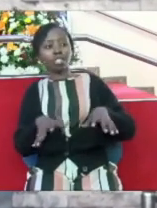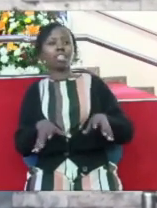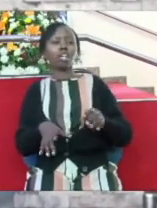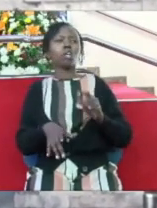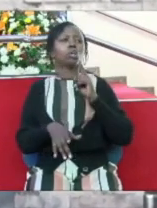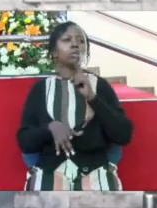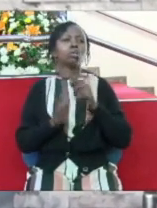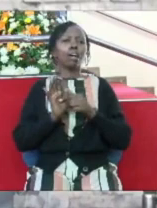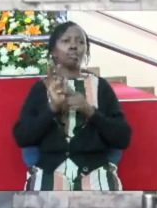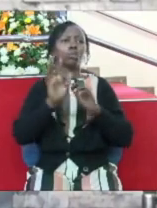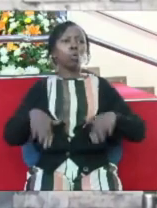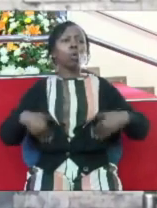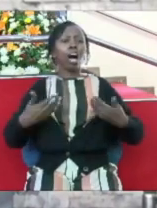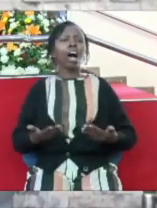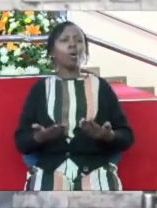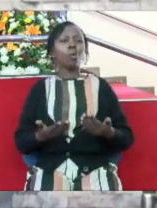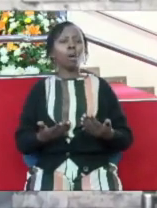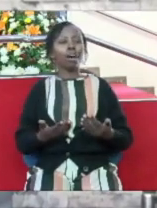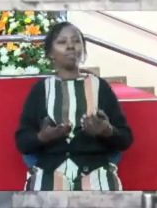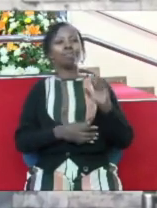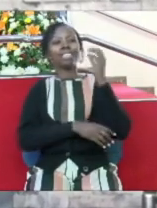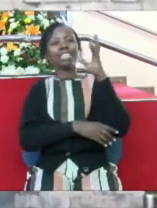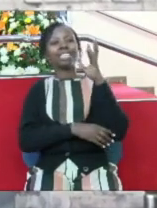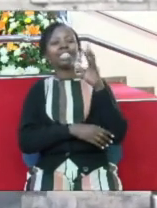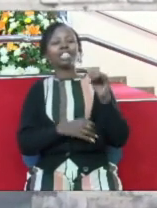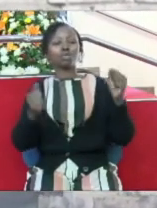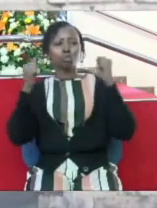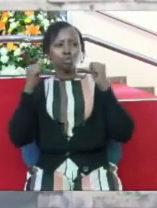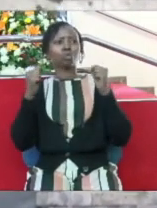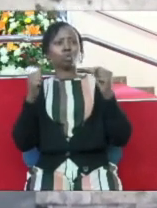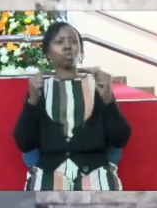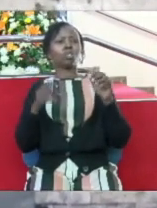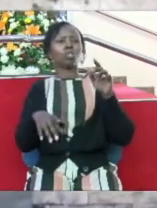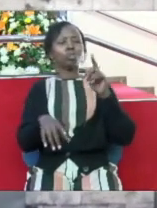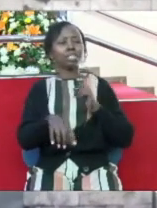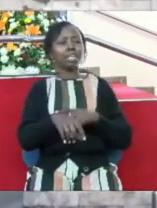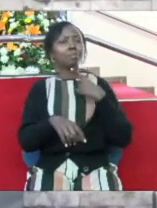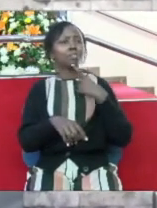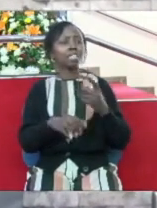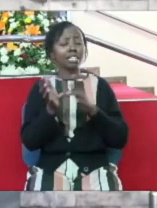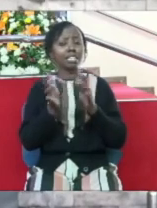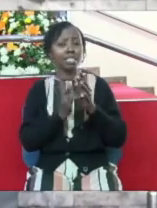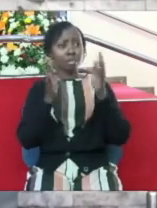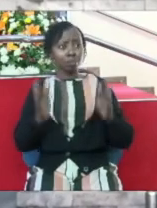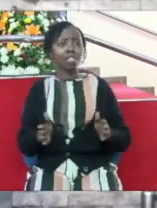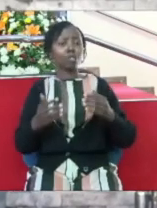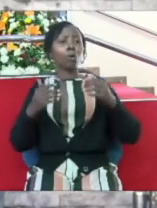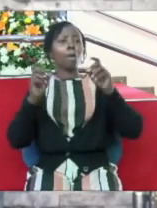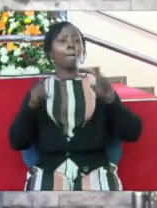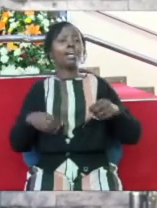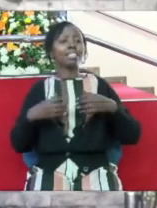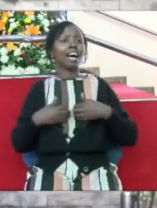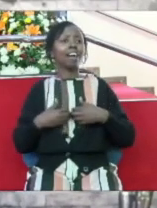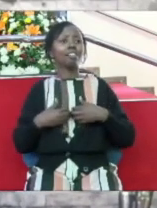saying as a Christian you need to grow roots in your place of intimacy. Ninaposema kama Mkristo lazima umee mizizi katika ushirikiano wao